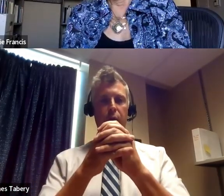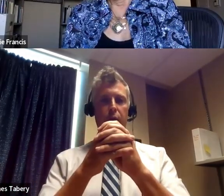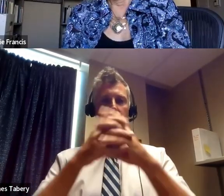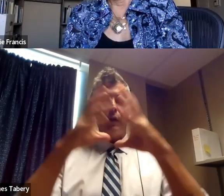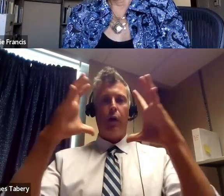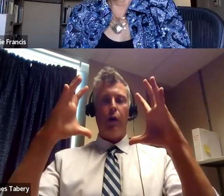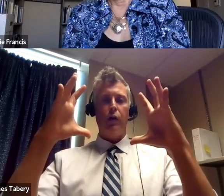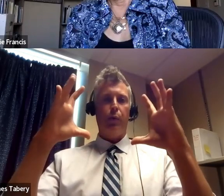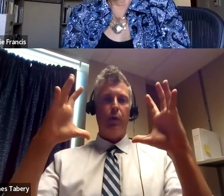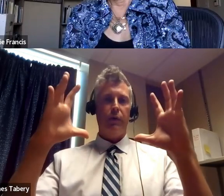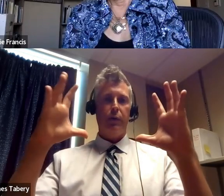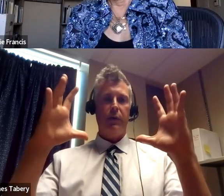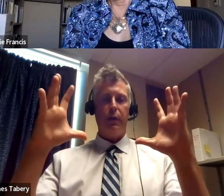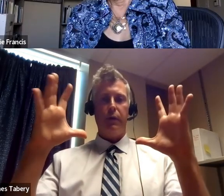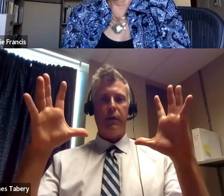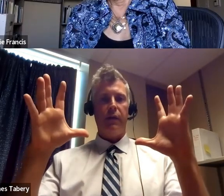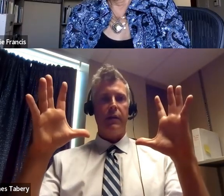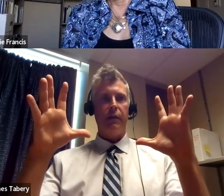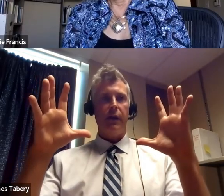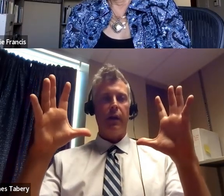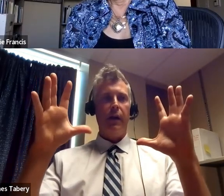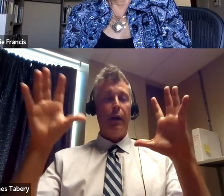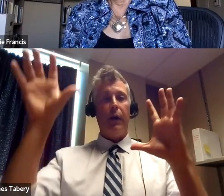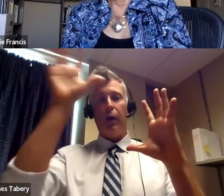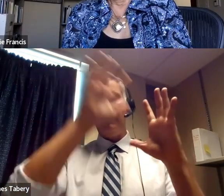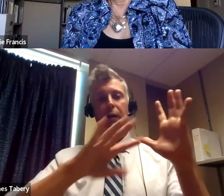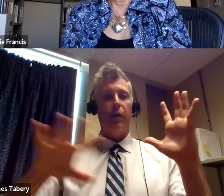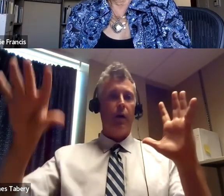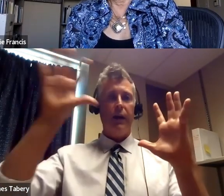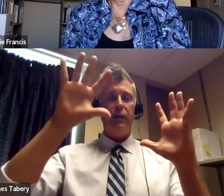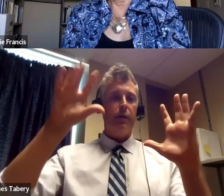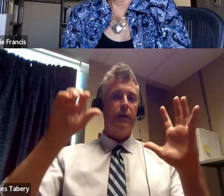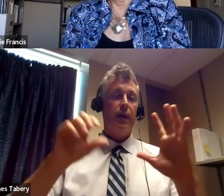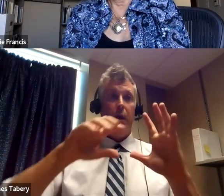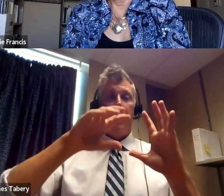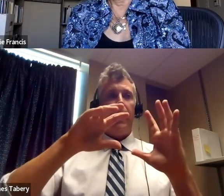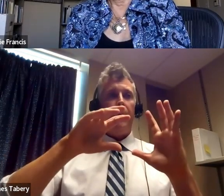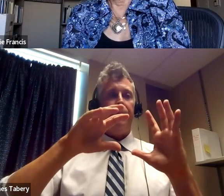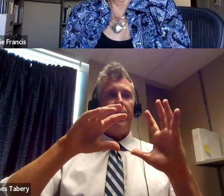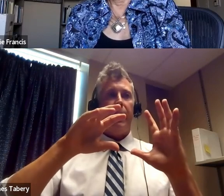Guru students are in this larger pool of students that UCR funds every year that we call our mentored RA students.